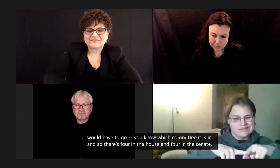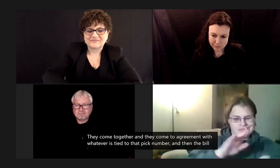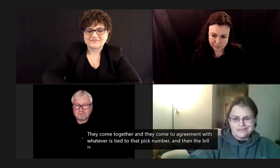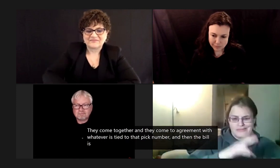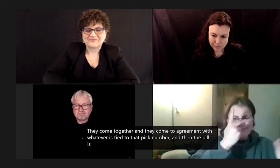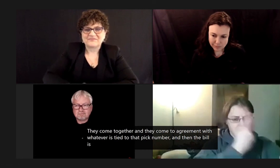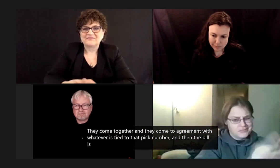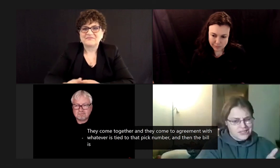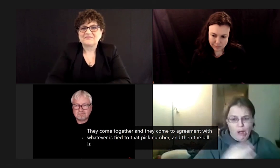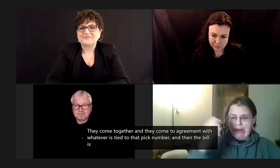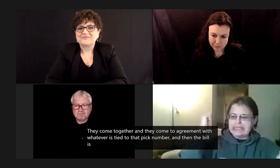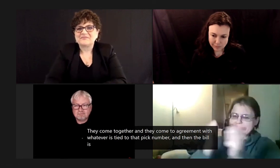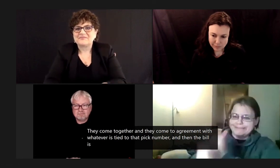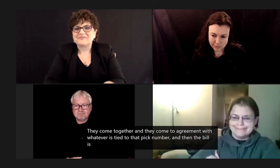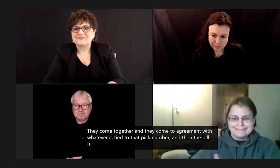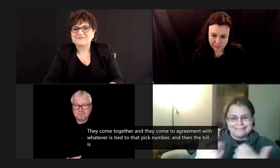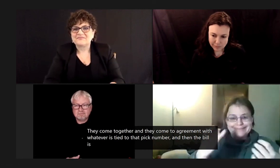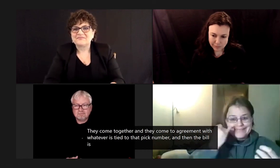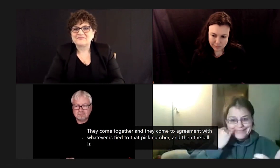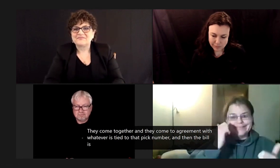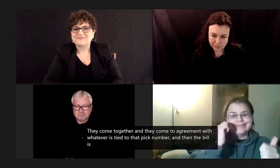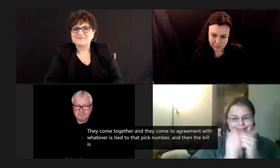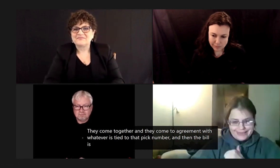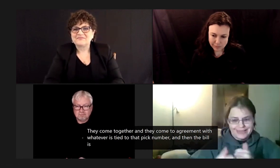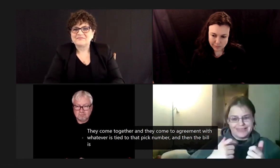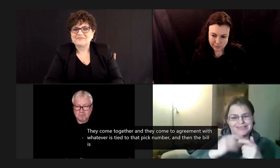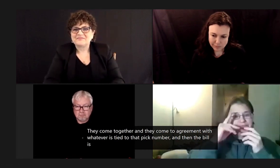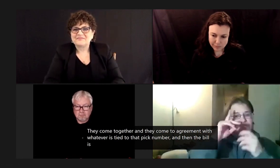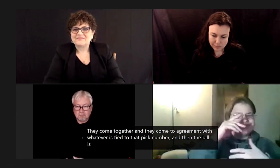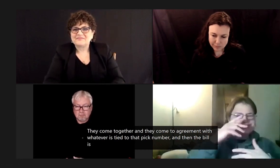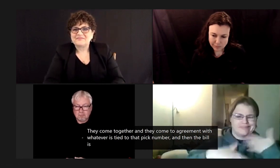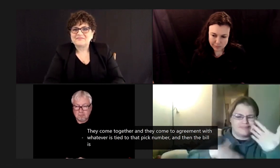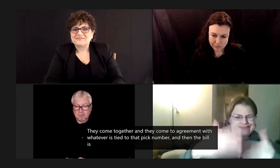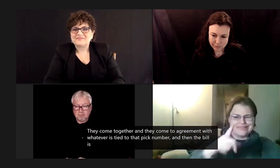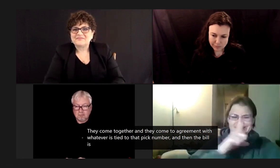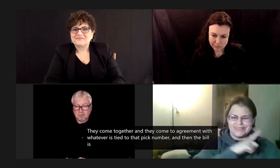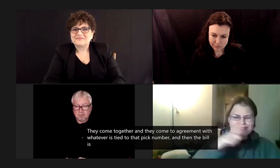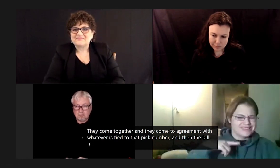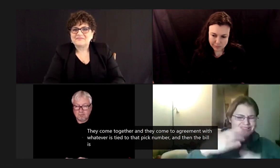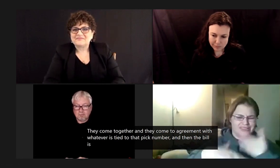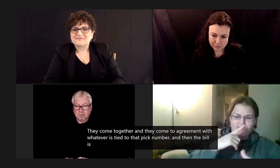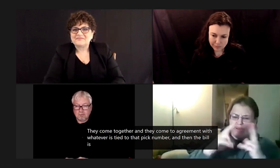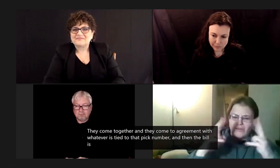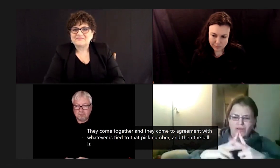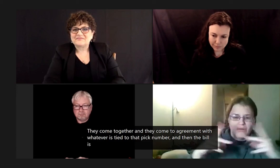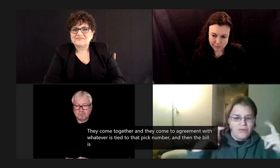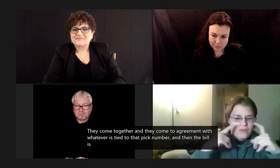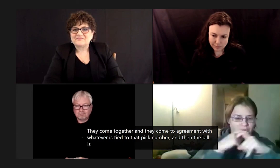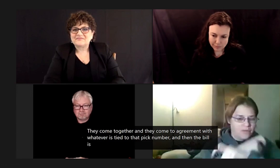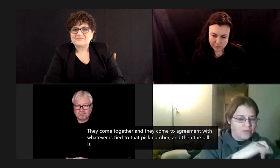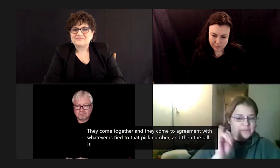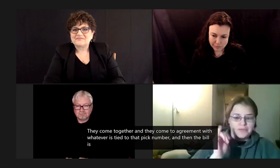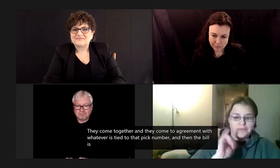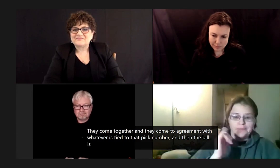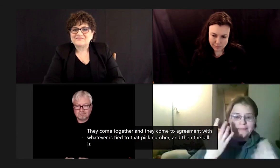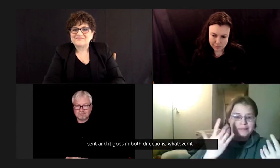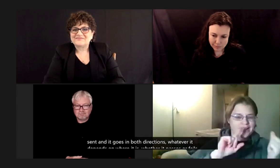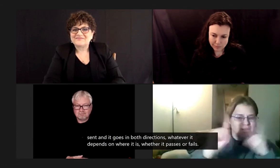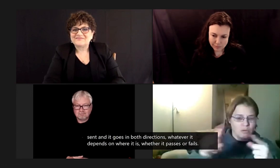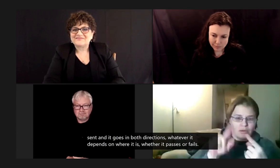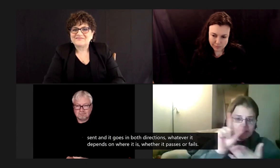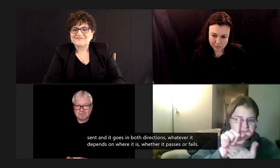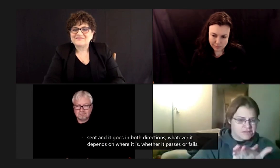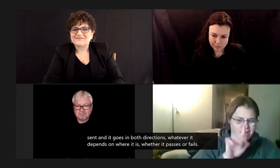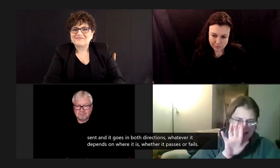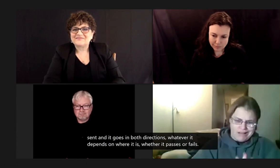directions, whatever depends on where it is, whether it passes or fails. And the legislature is